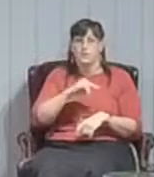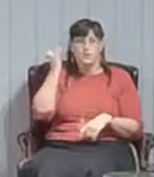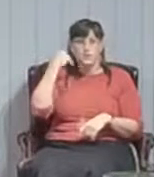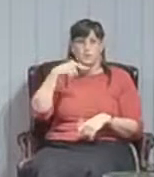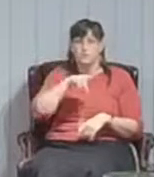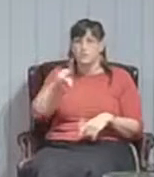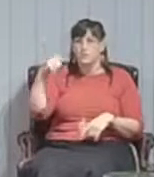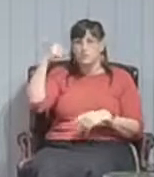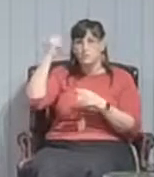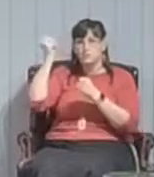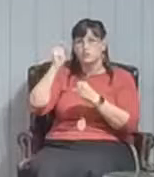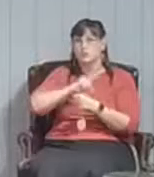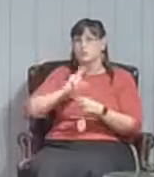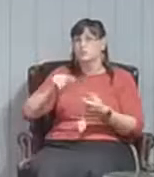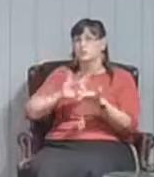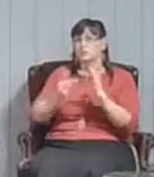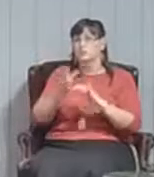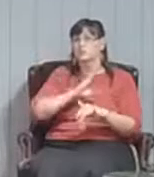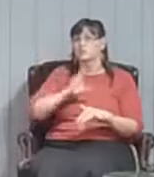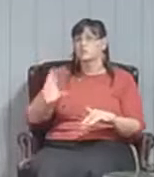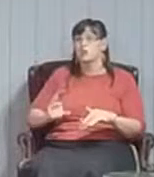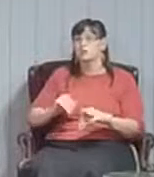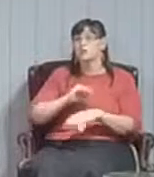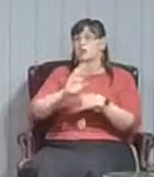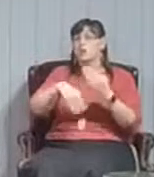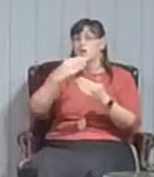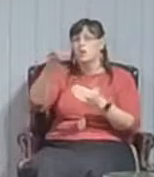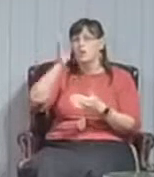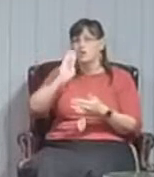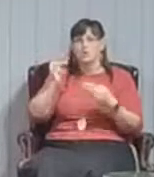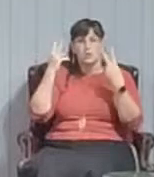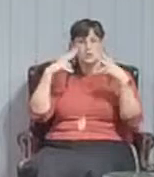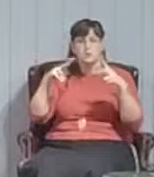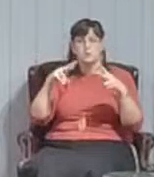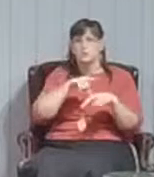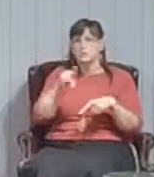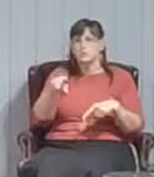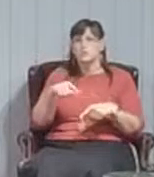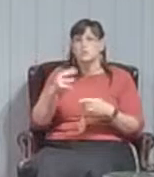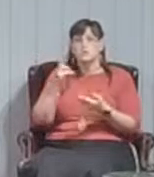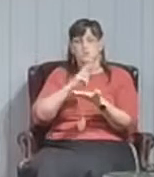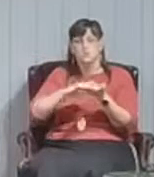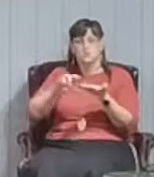Christ, all God sees in you is the righteousness of Christ.